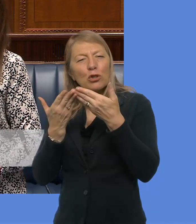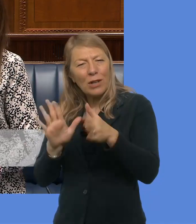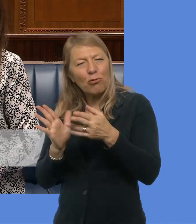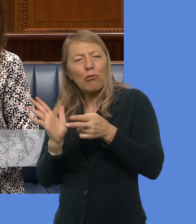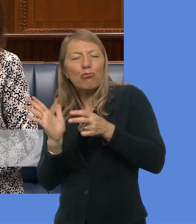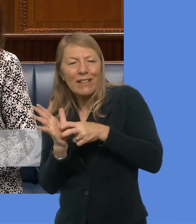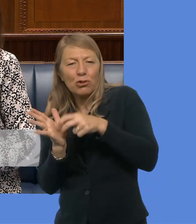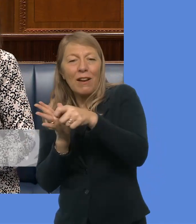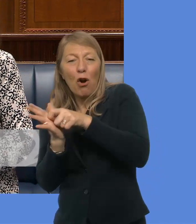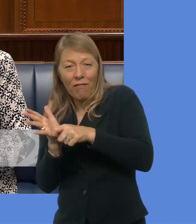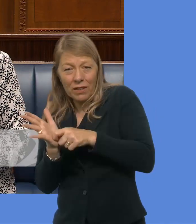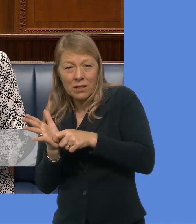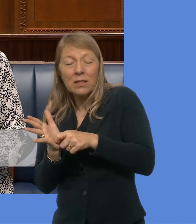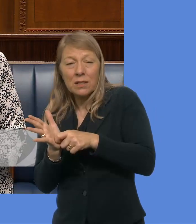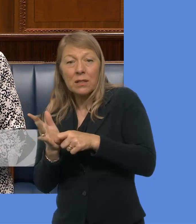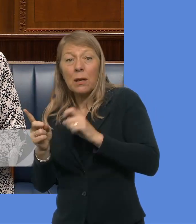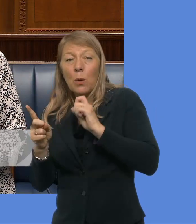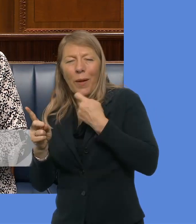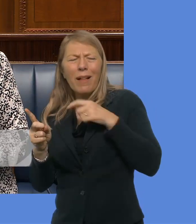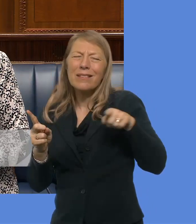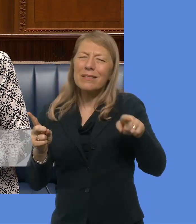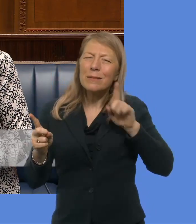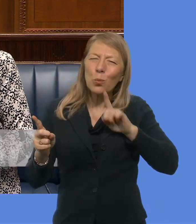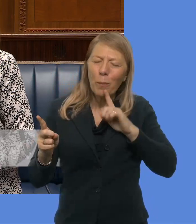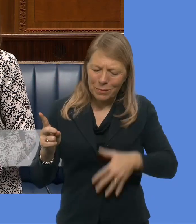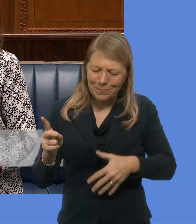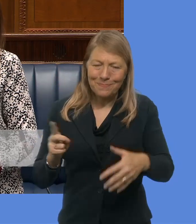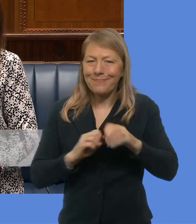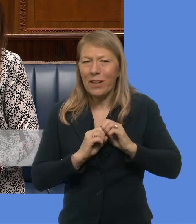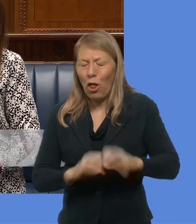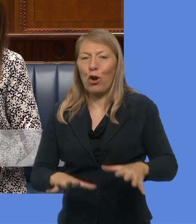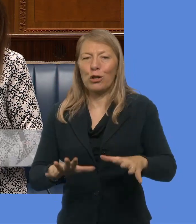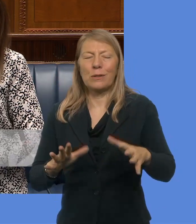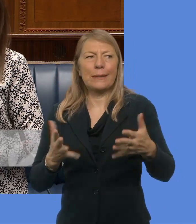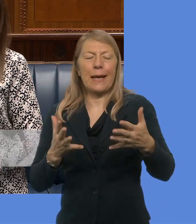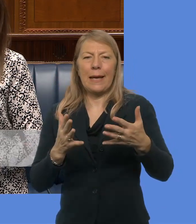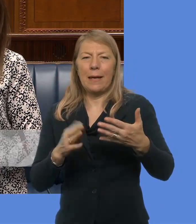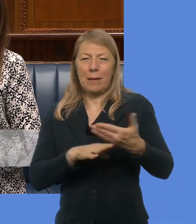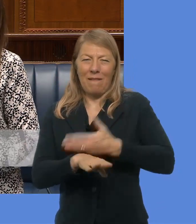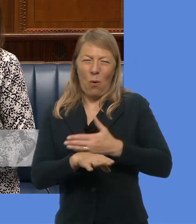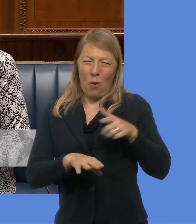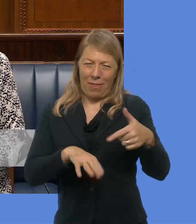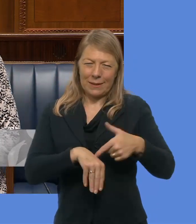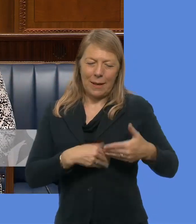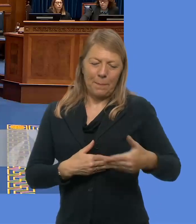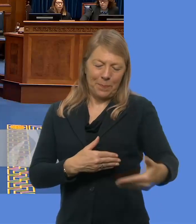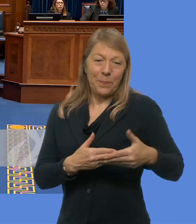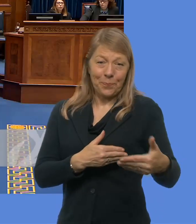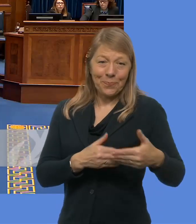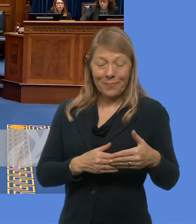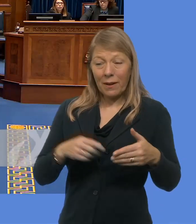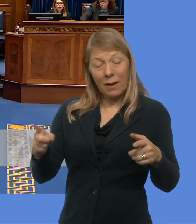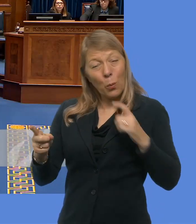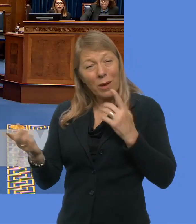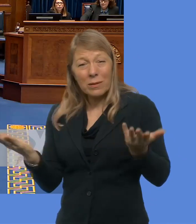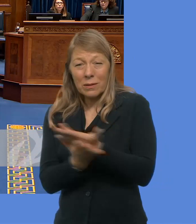been impacted by that baby loss, as well as bereavement organisations, including SANS, throughout the development of the scheme? It's very important their voice are